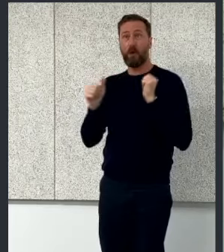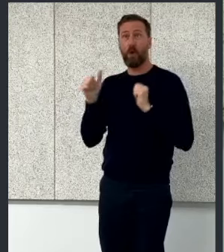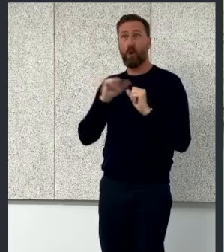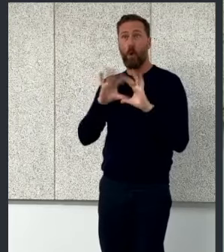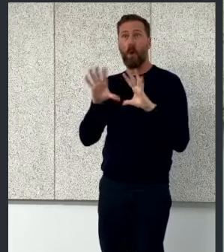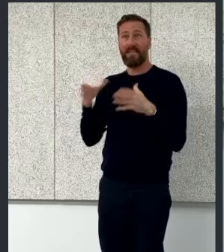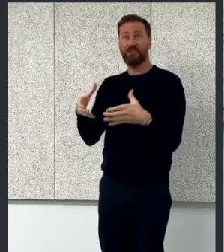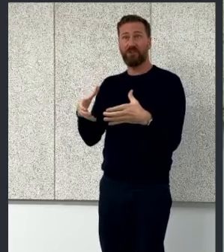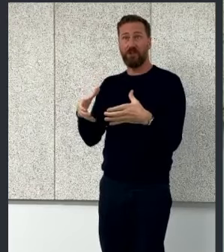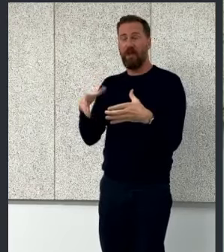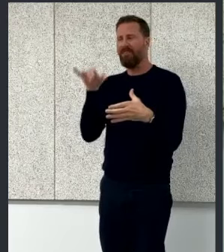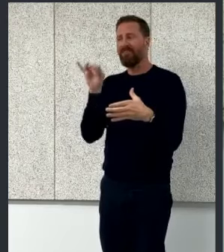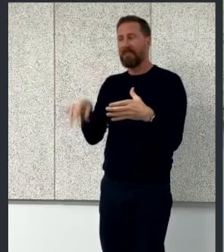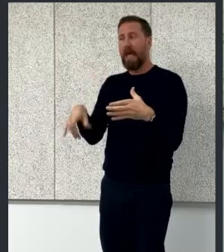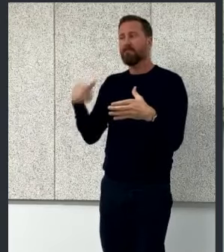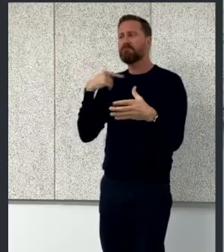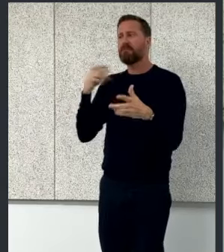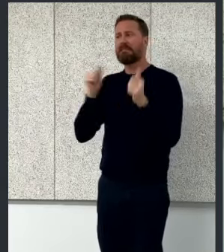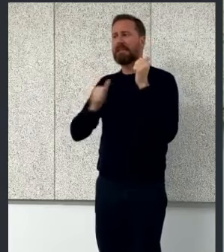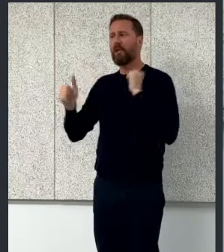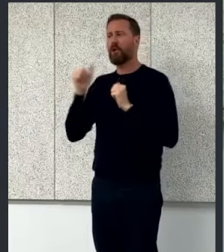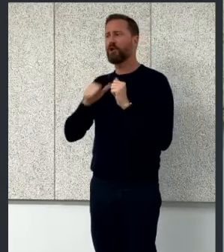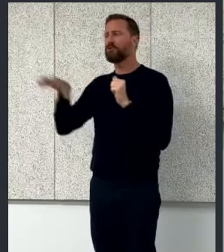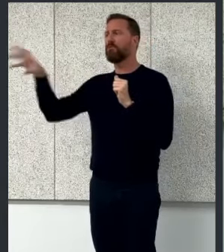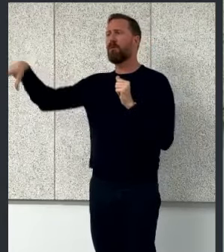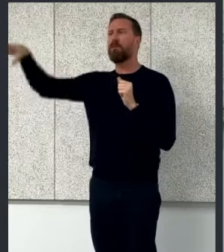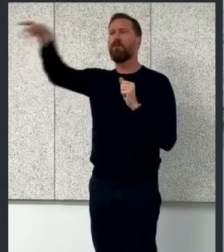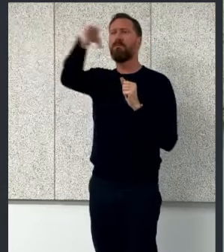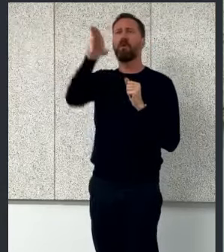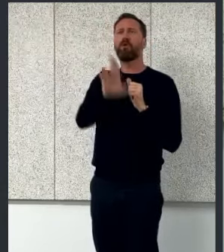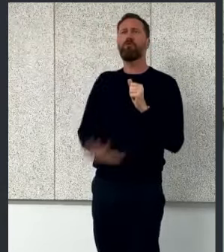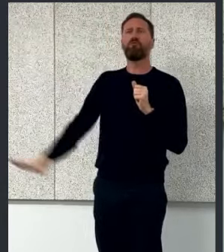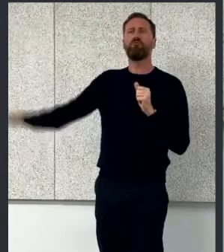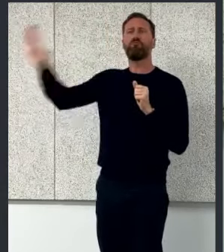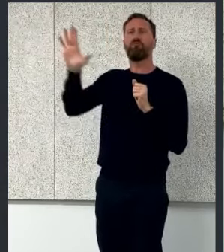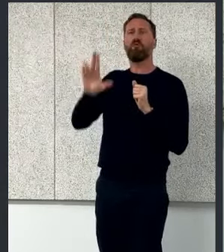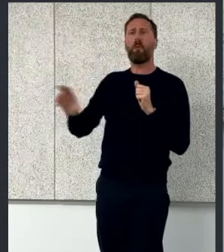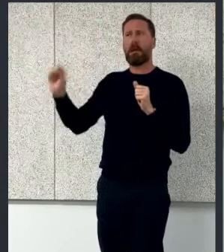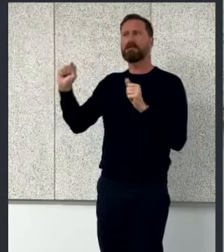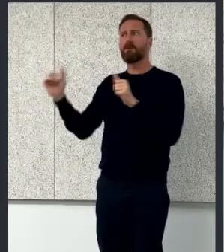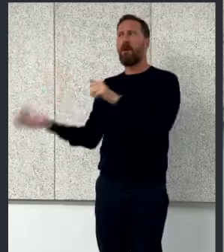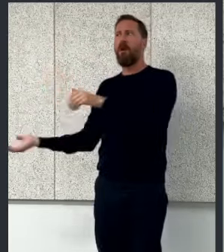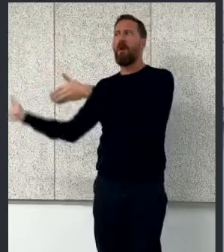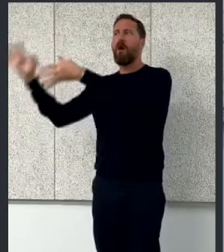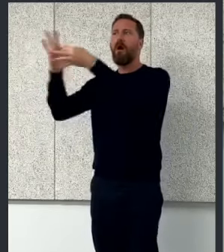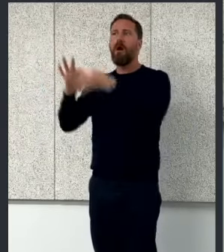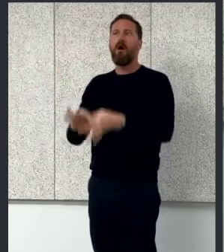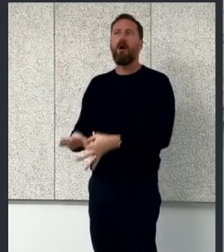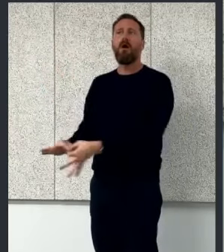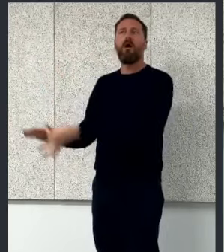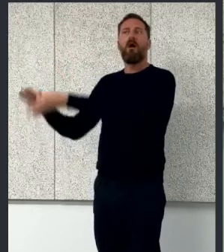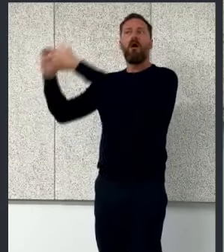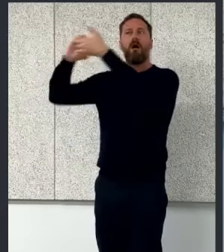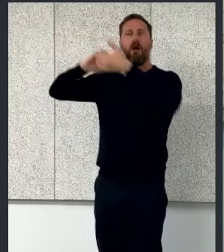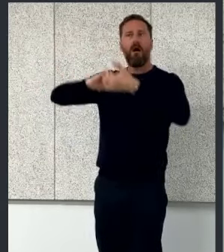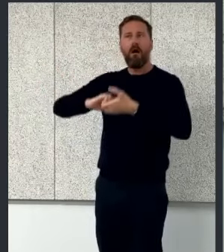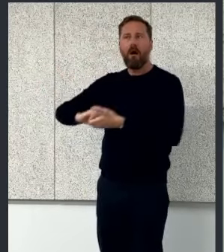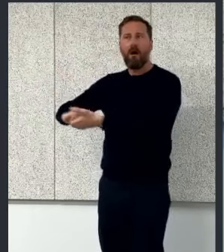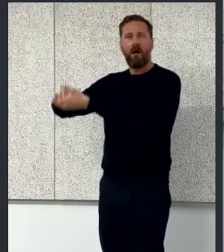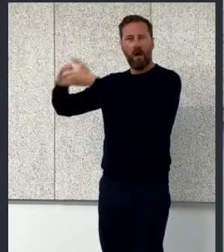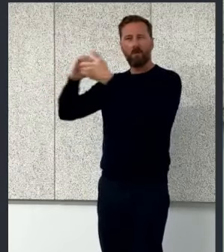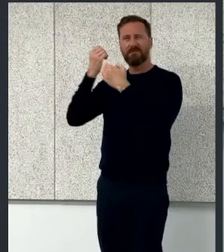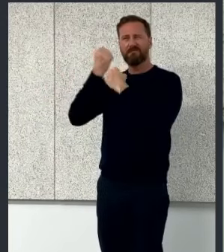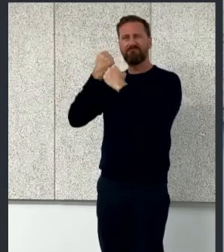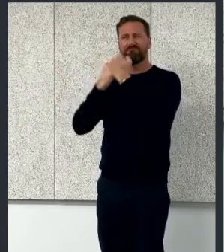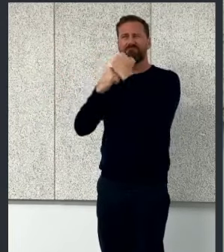the way that theaters across the country are moving together mm-hmm. across budget sizes. But it's also the coalition building that's happening